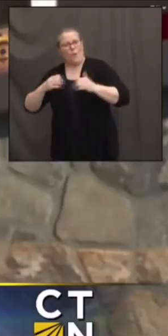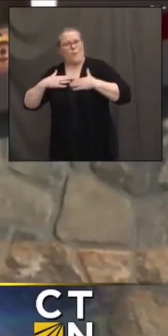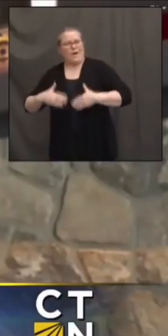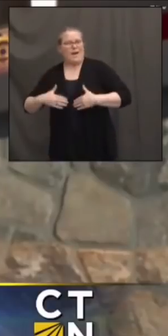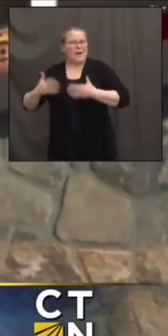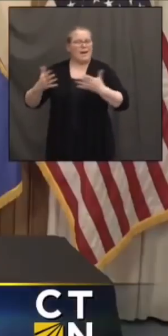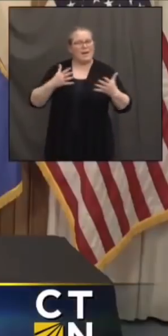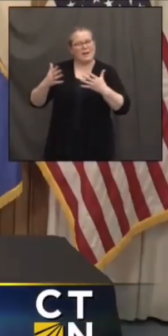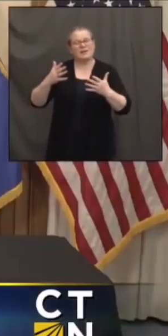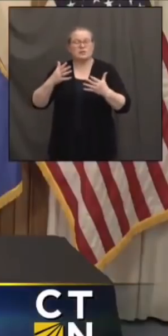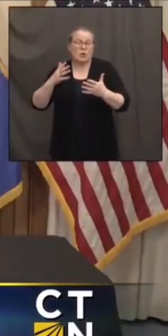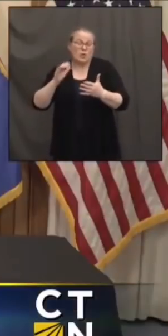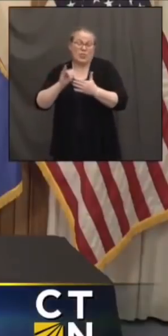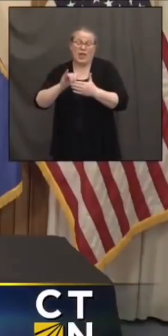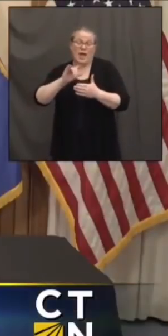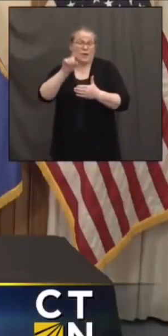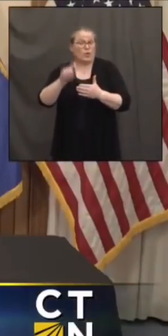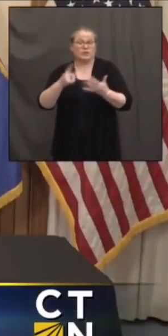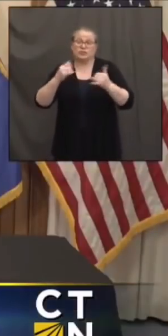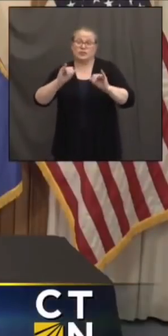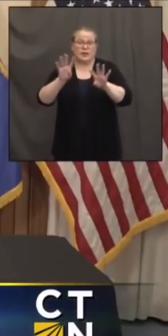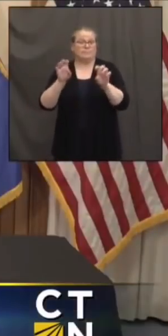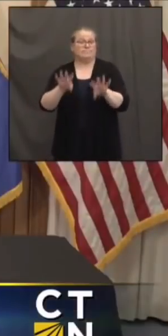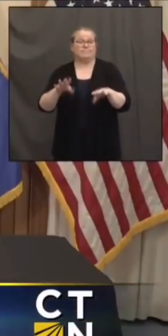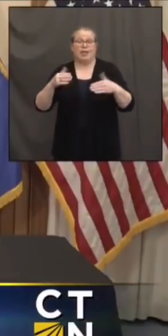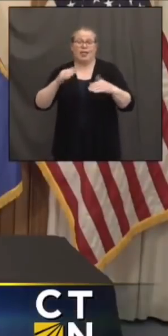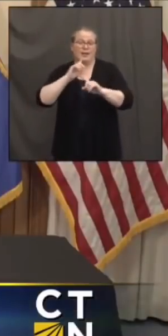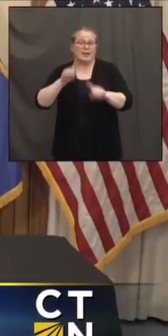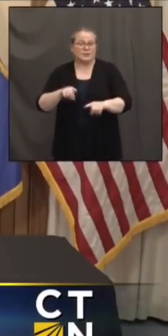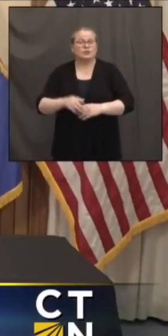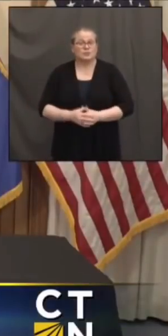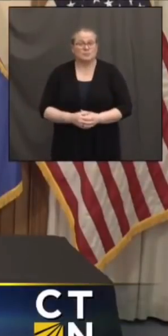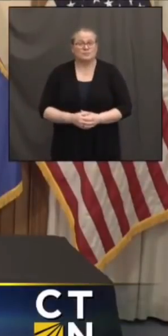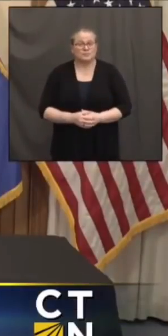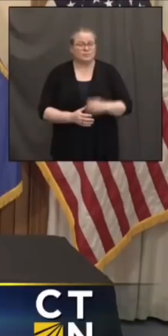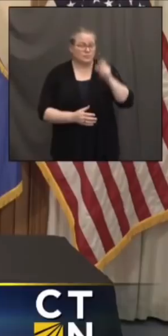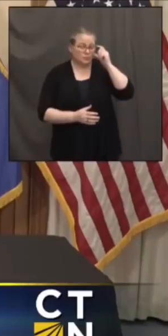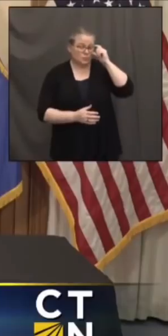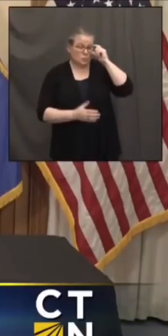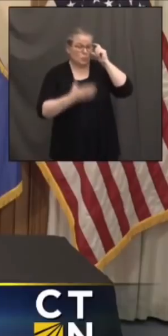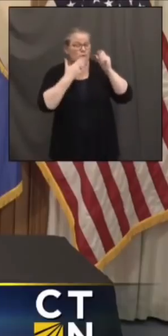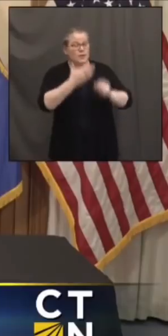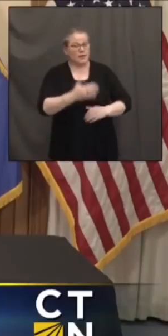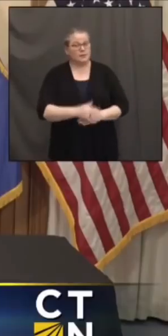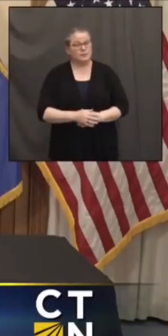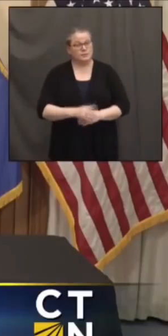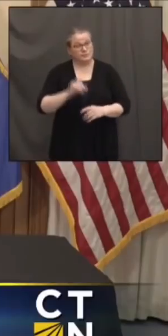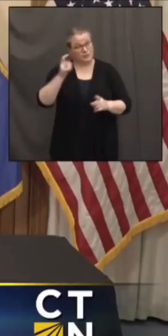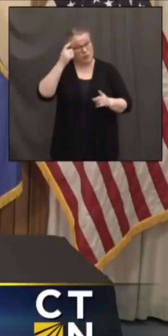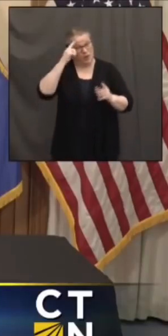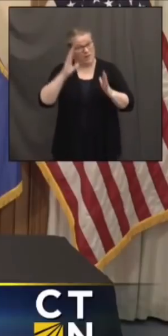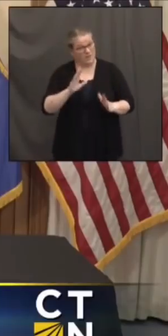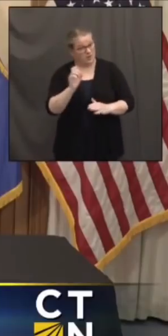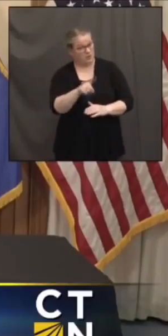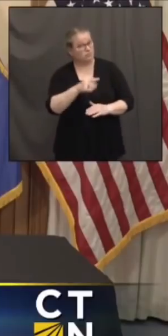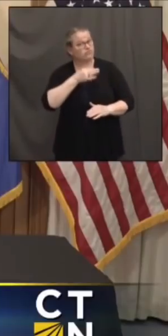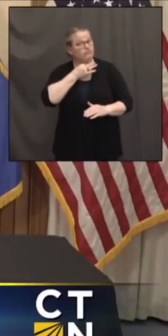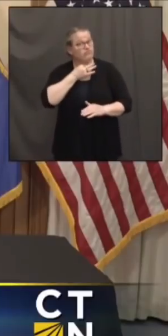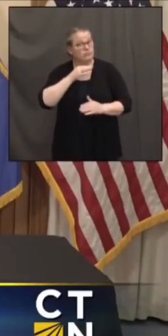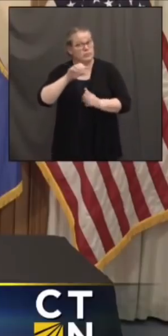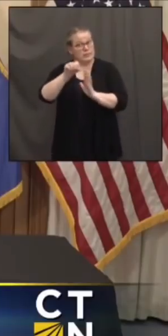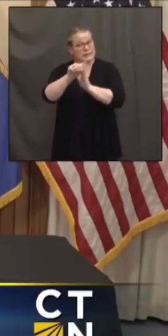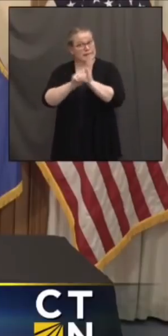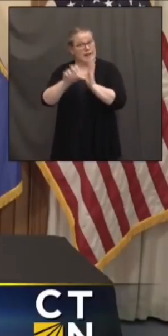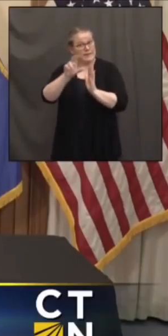question. Thanks so much. And Governor, that begs the question, is the state of Connecticut working with the nursing